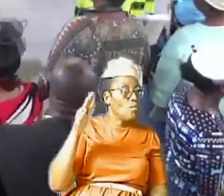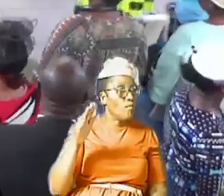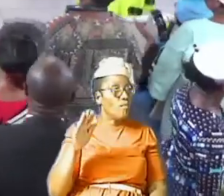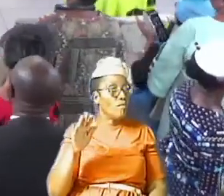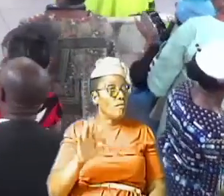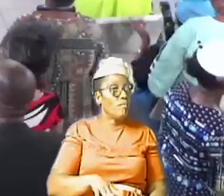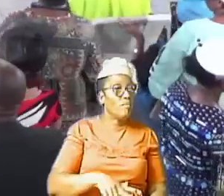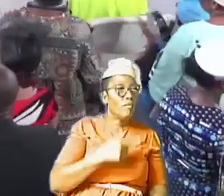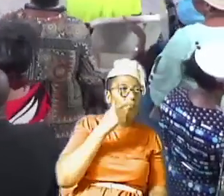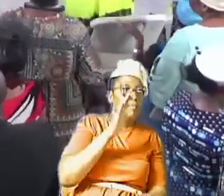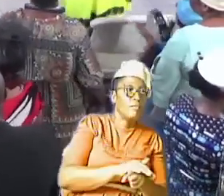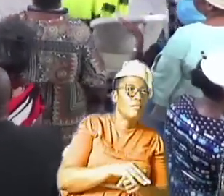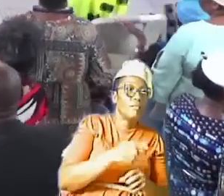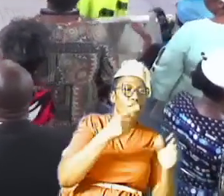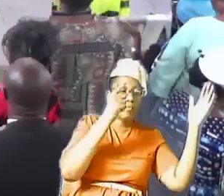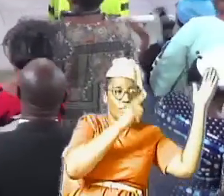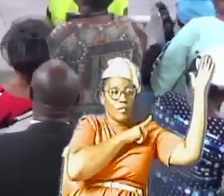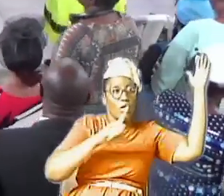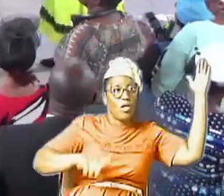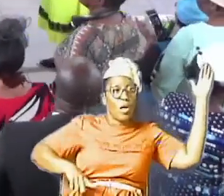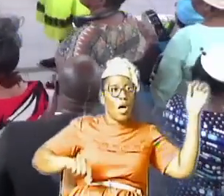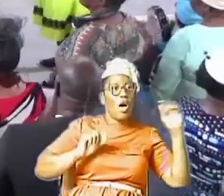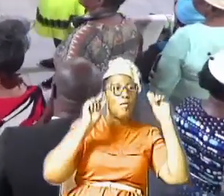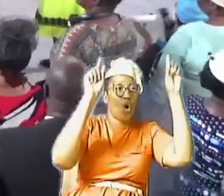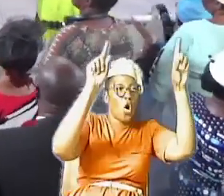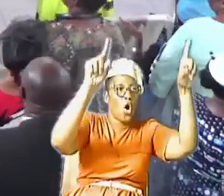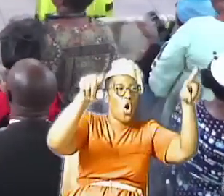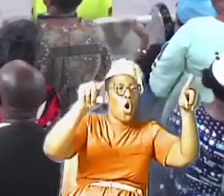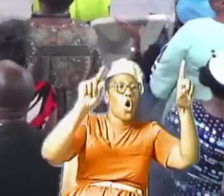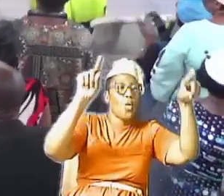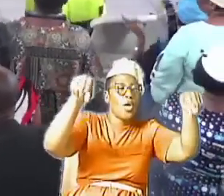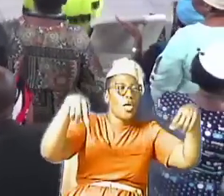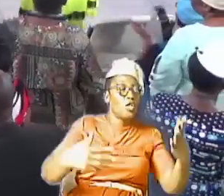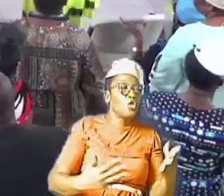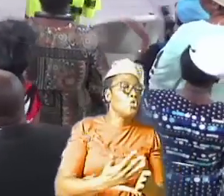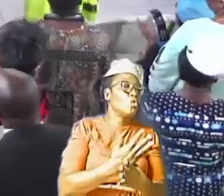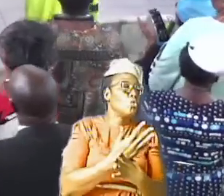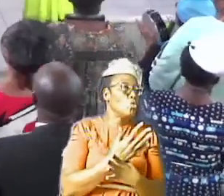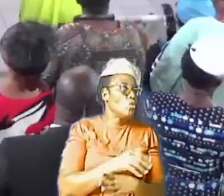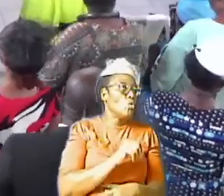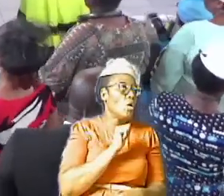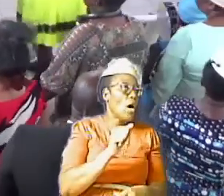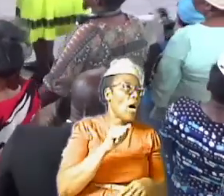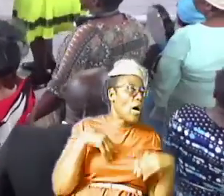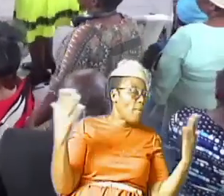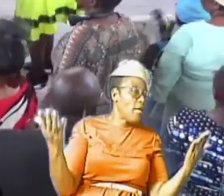Keeping my promise to the Lord, I'm going.